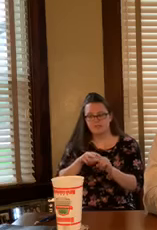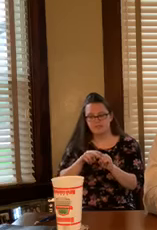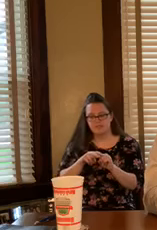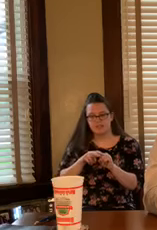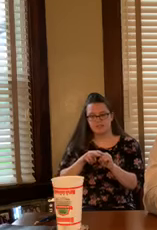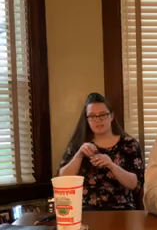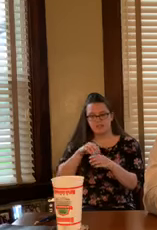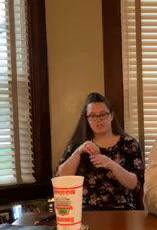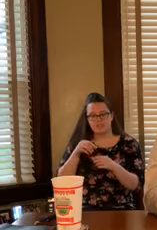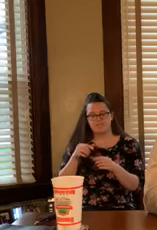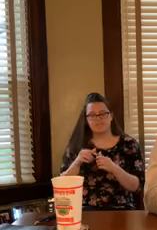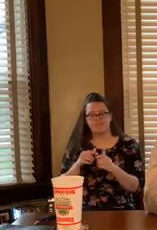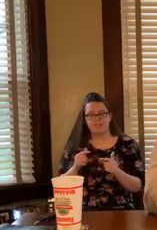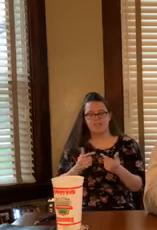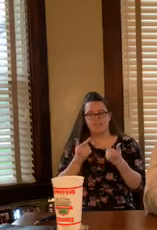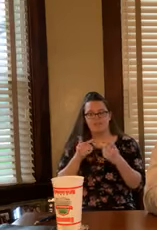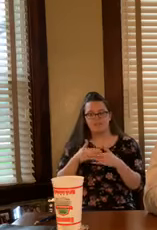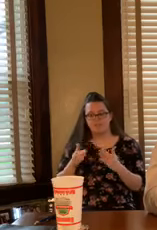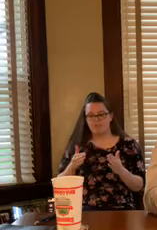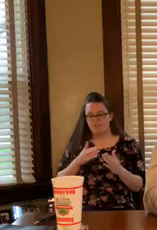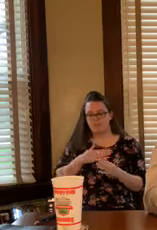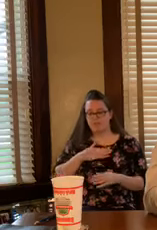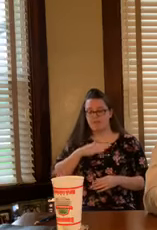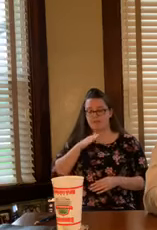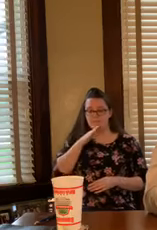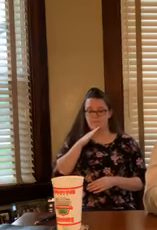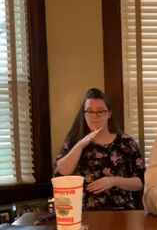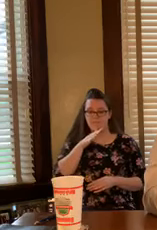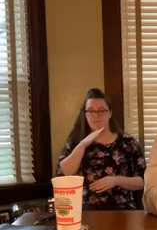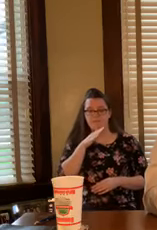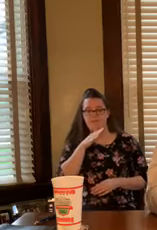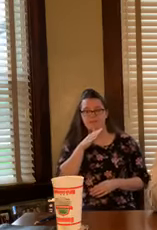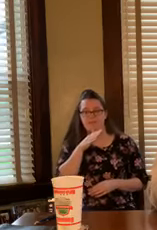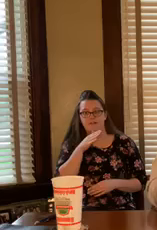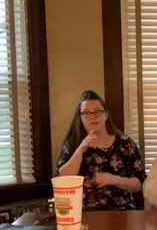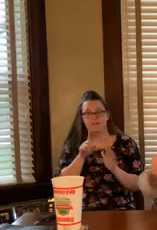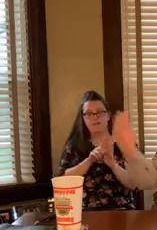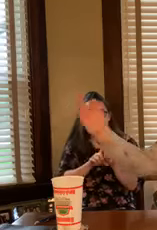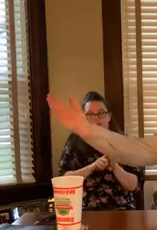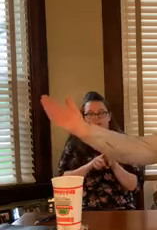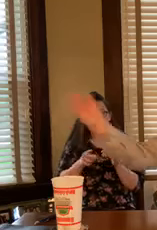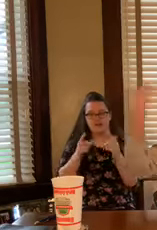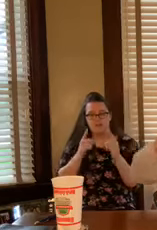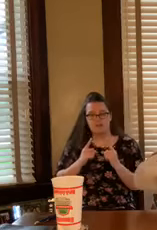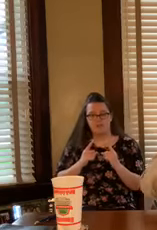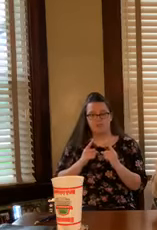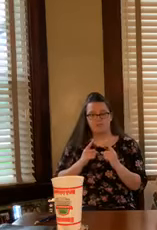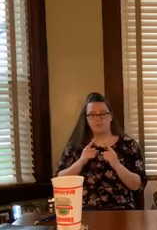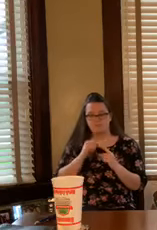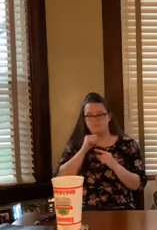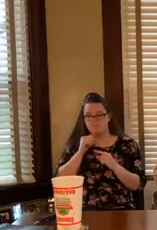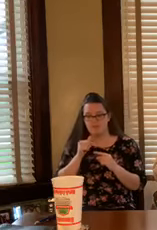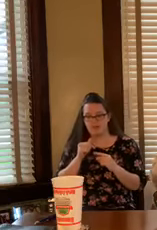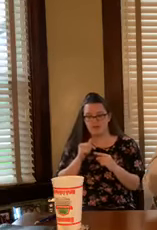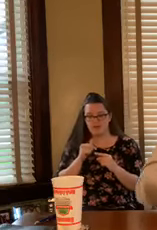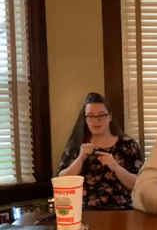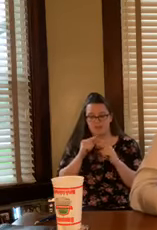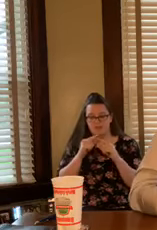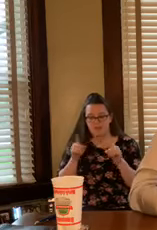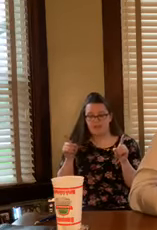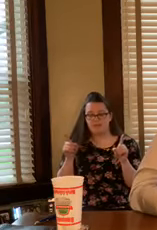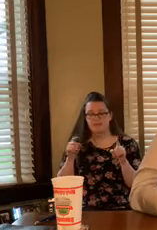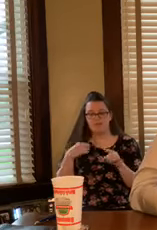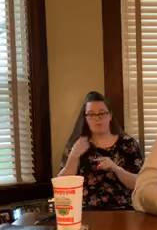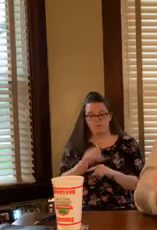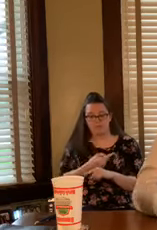are watching TV and my mother-in-law stops by unannounced and begins to walk up the front walk to the steps and we see